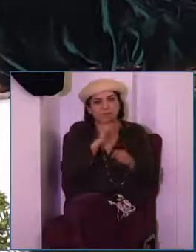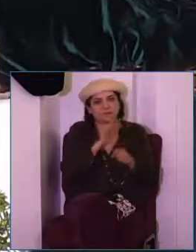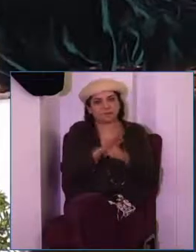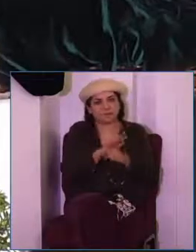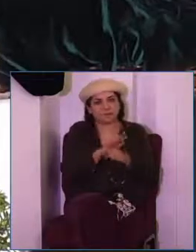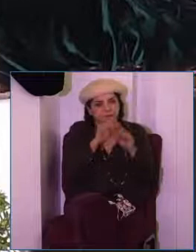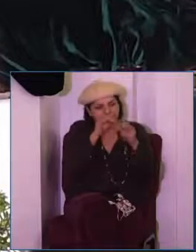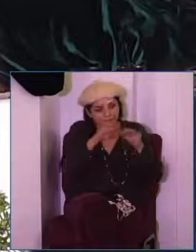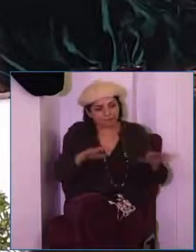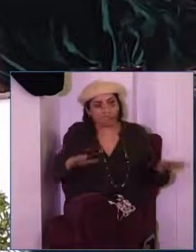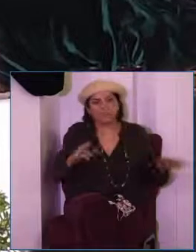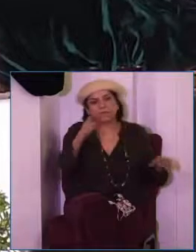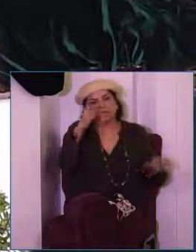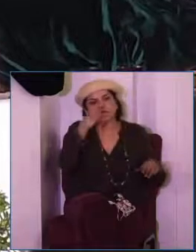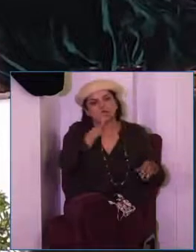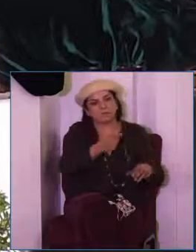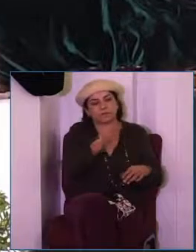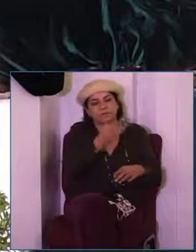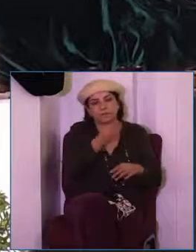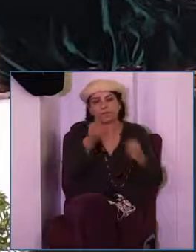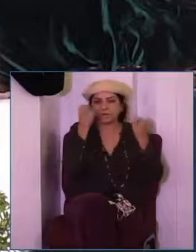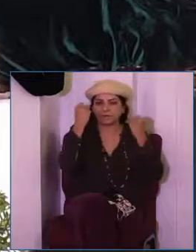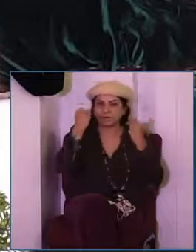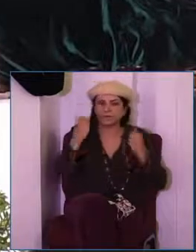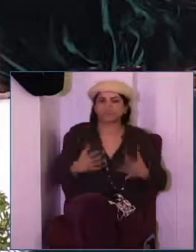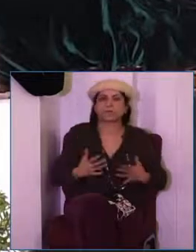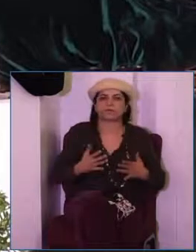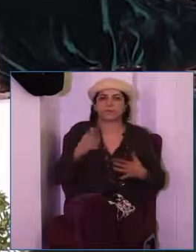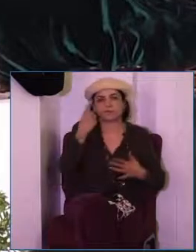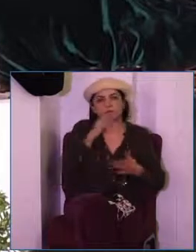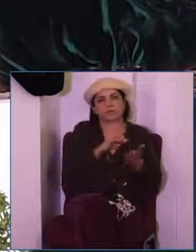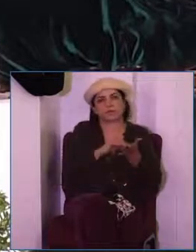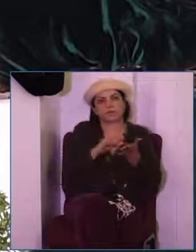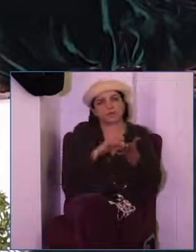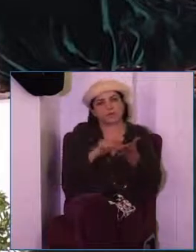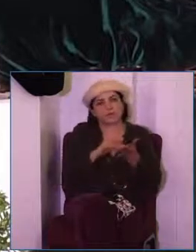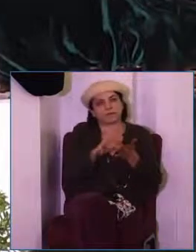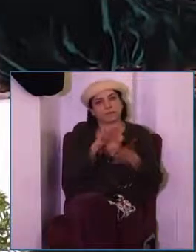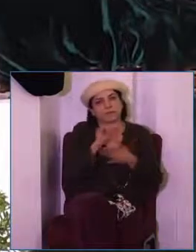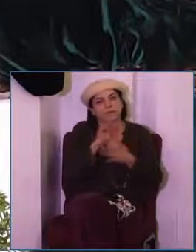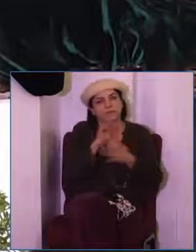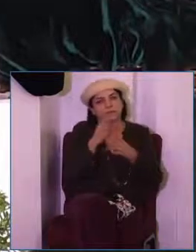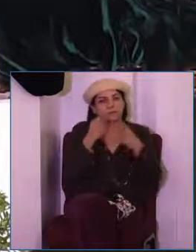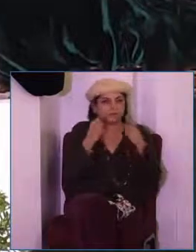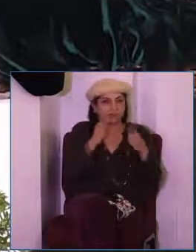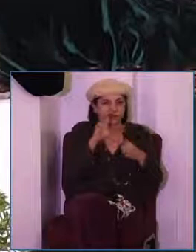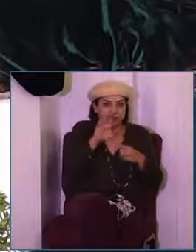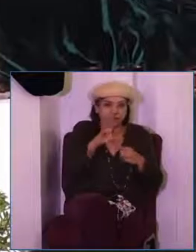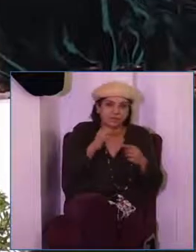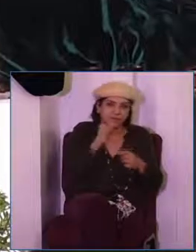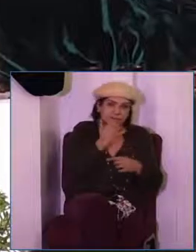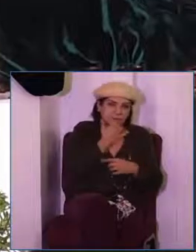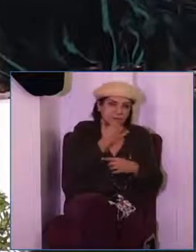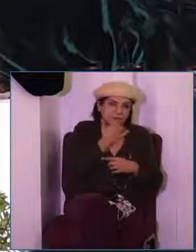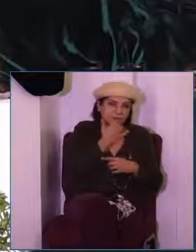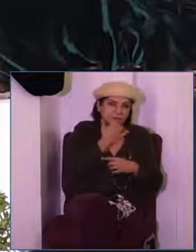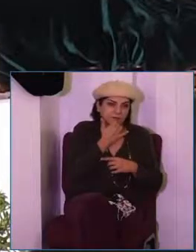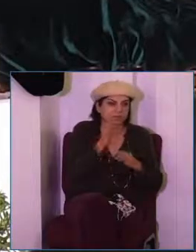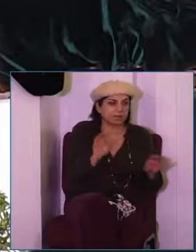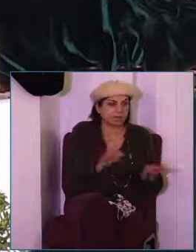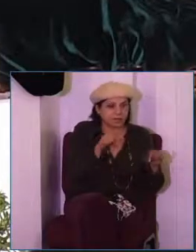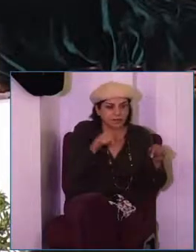and for many, for the forgiveness of sins, your mistakes. And so do